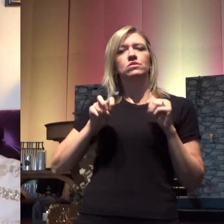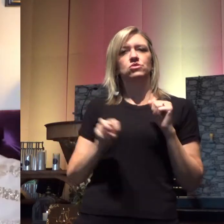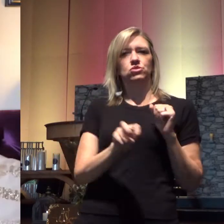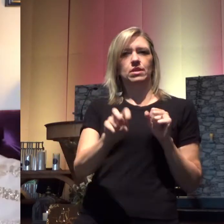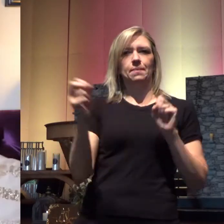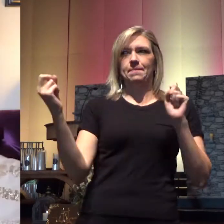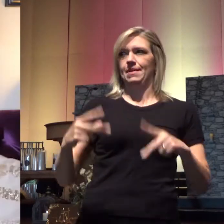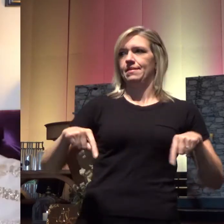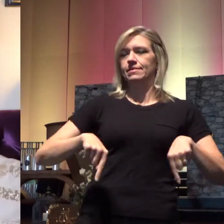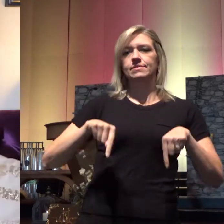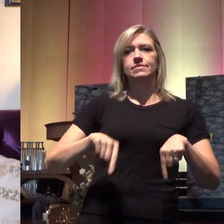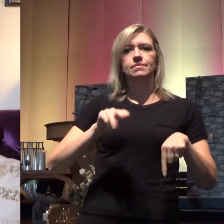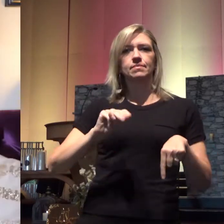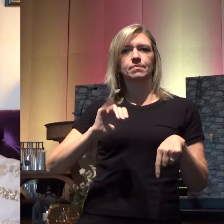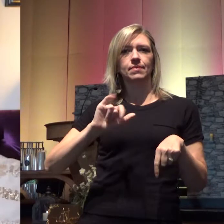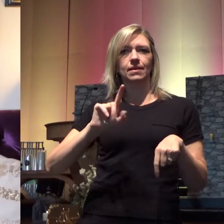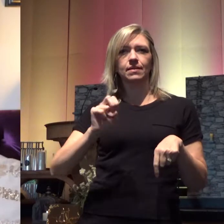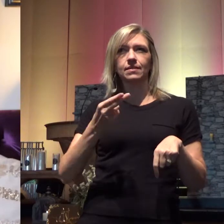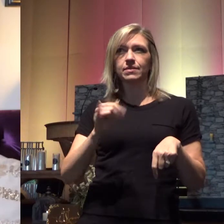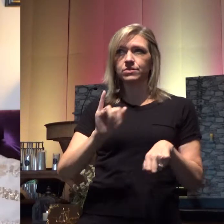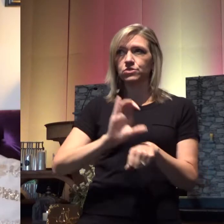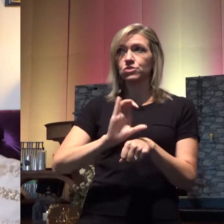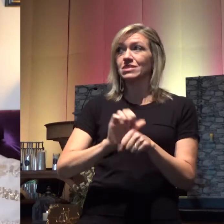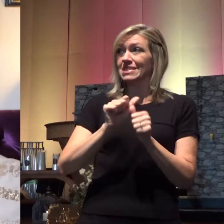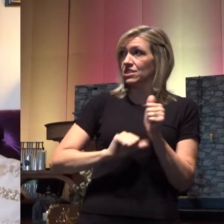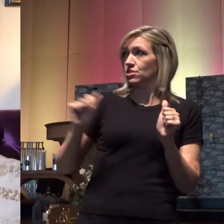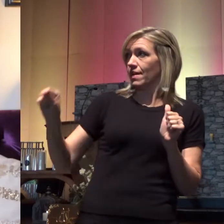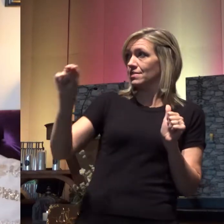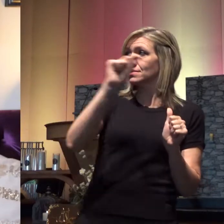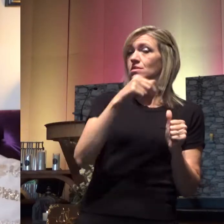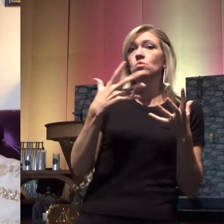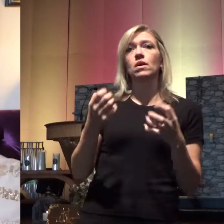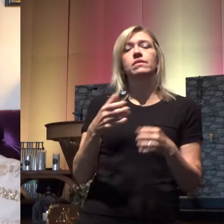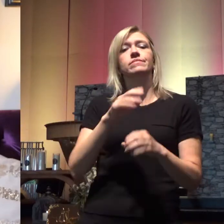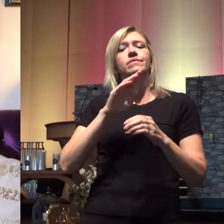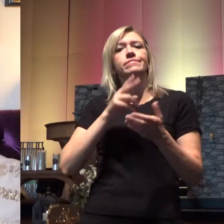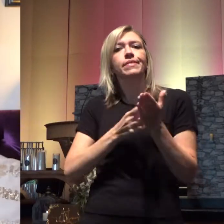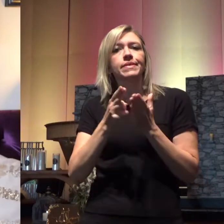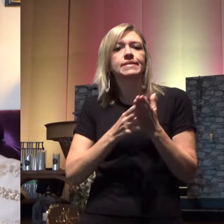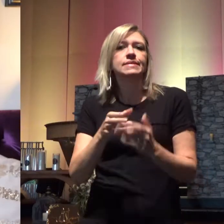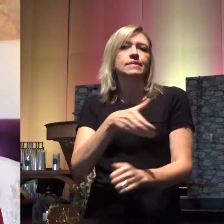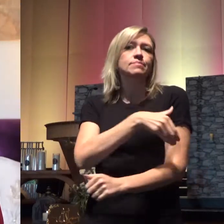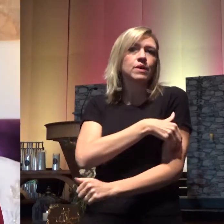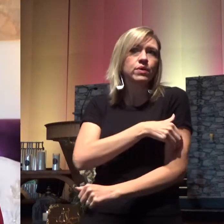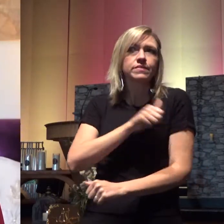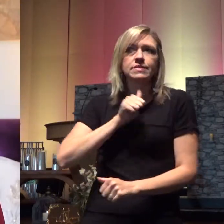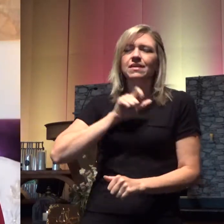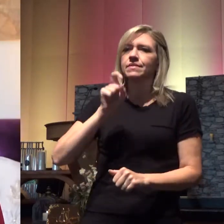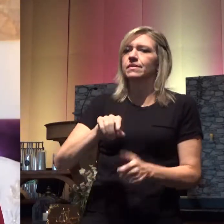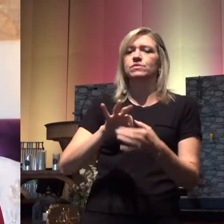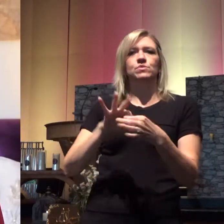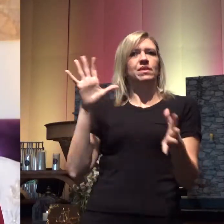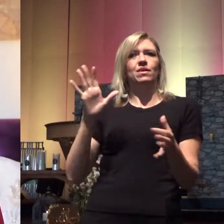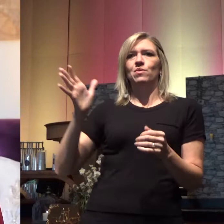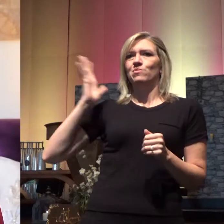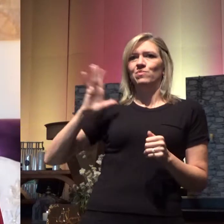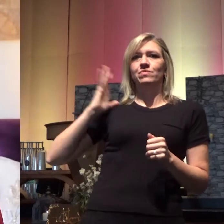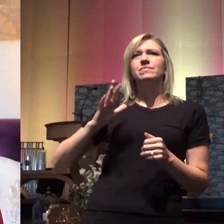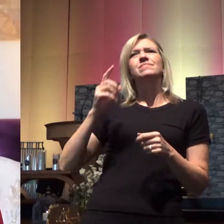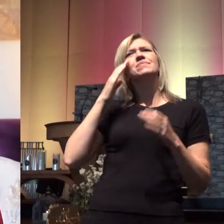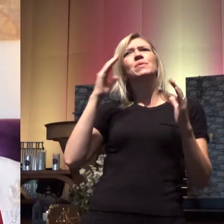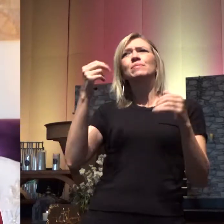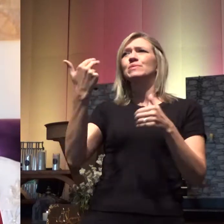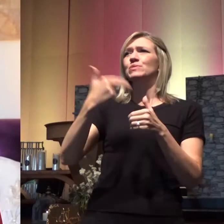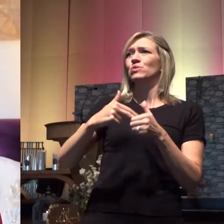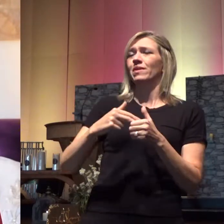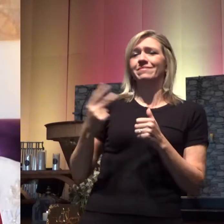of us, if we want to be our most authentic and powerful self, has to be willing to let go of the past. So I hope you'll join Dr. Raz and